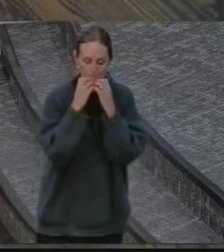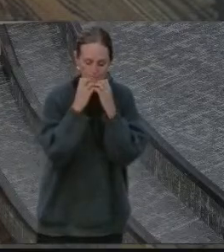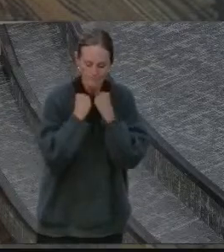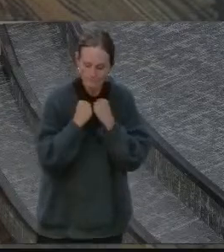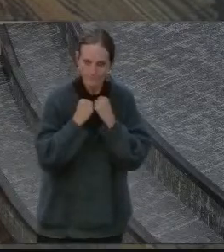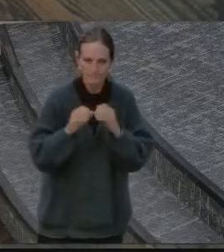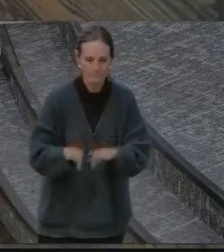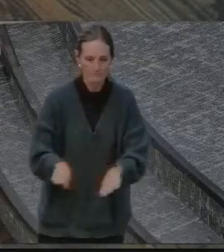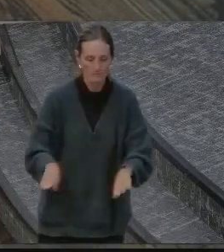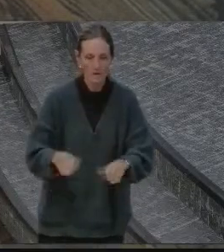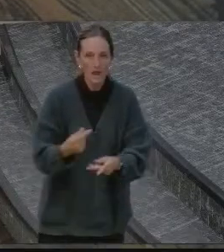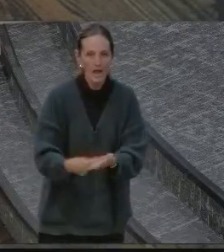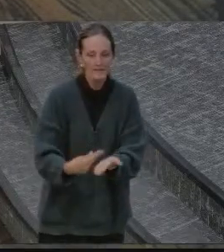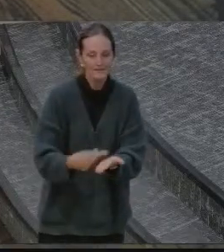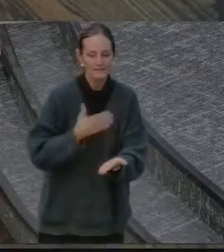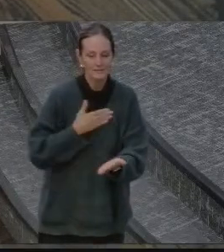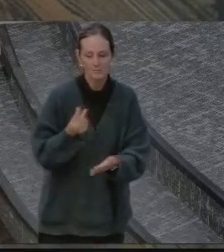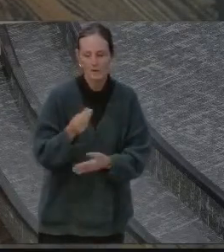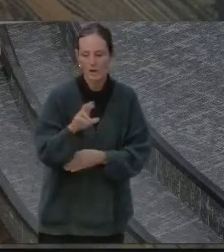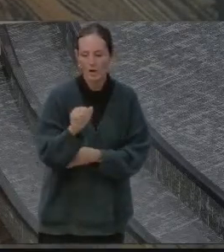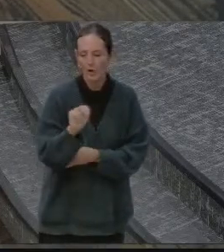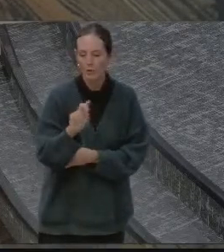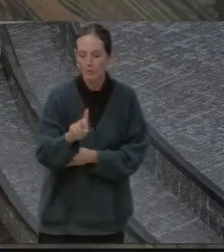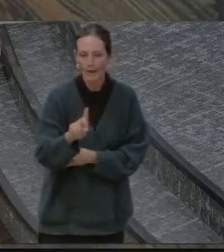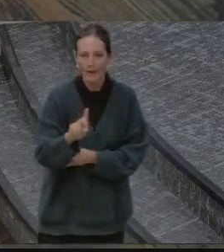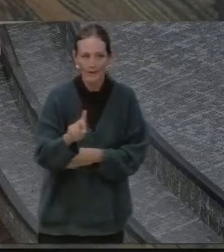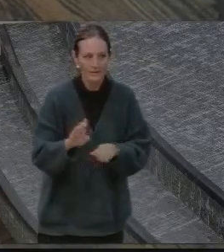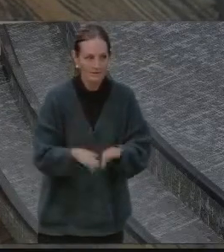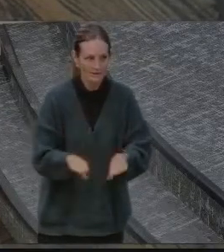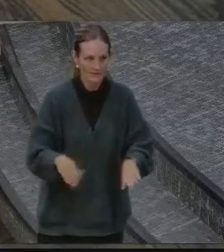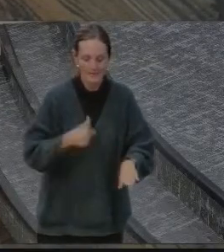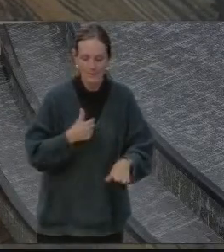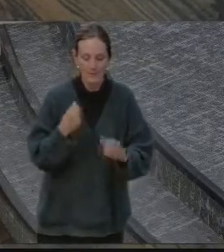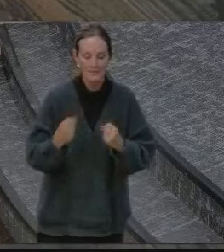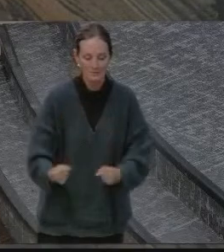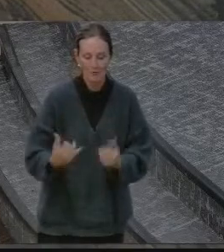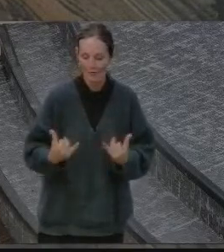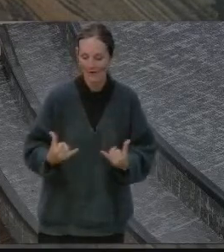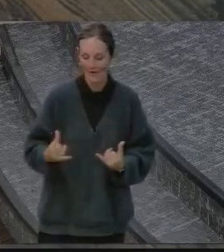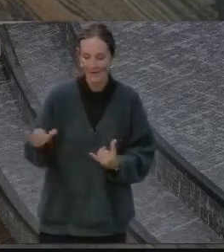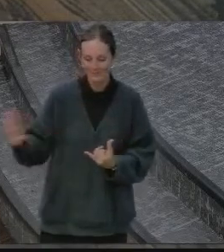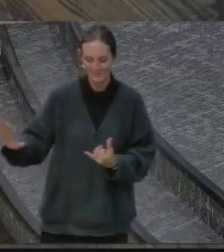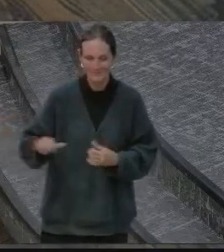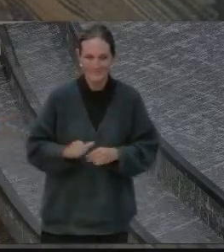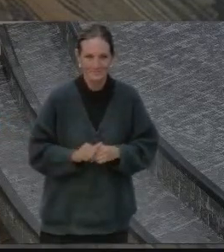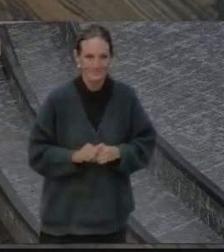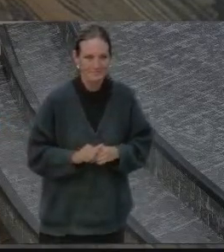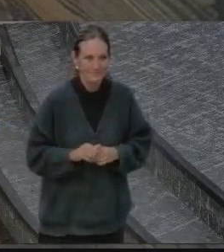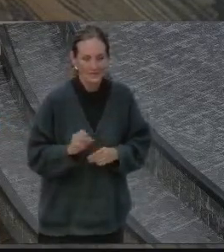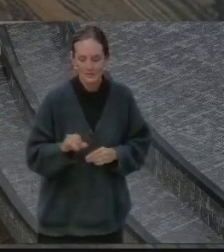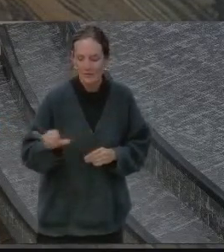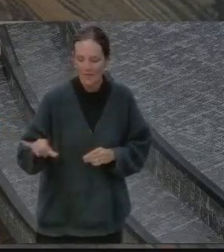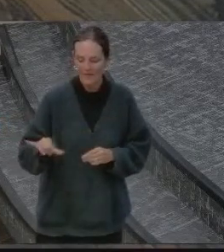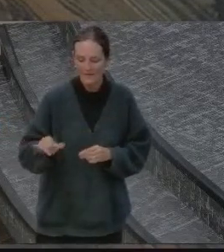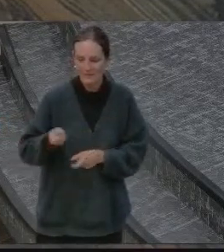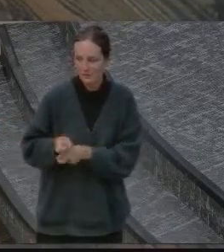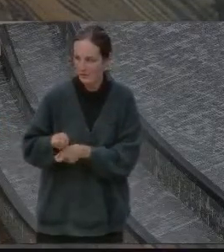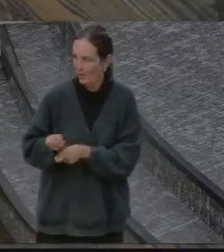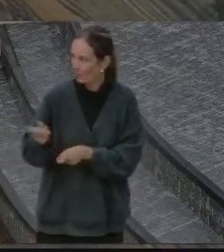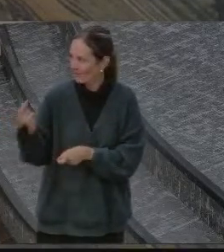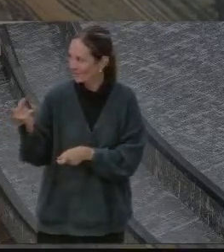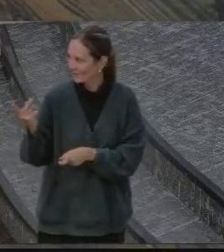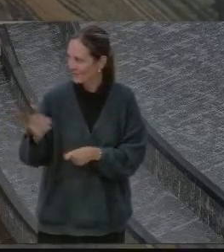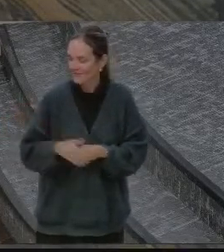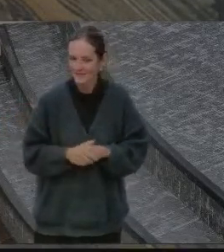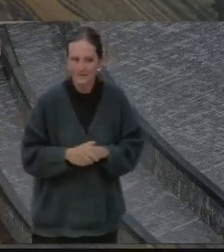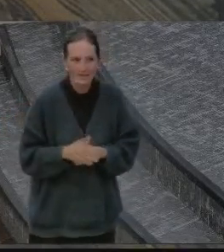my grandkids, and I'm going to be stronger this time, crew. And that's an inside joke. You know, when